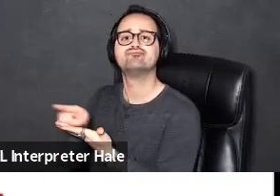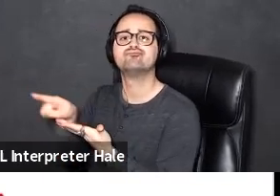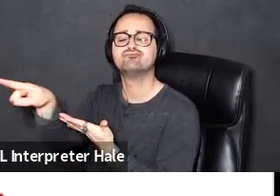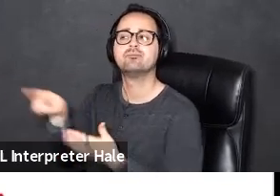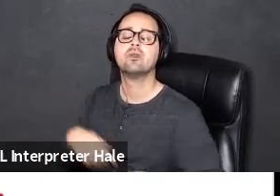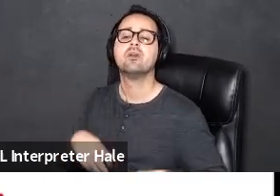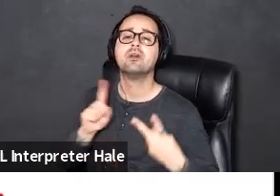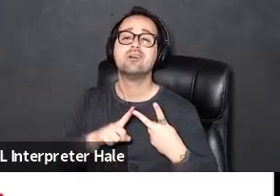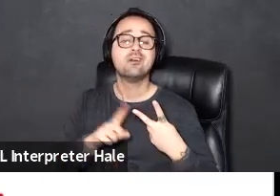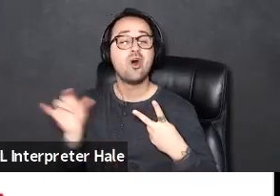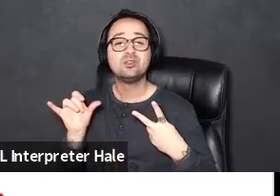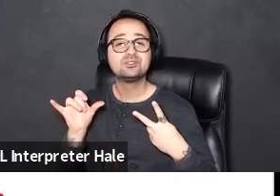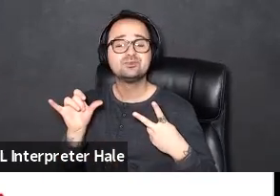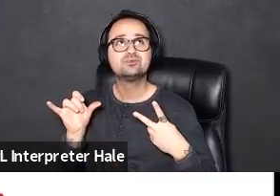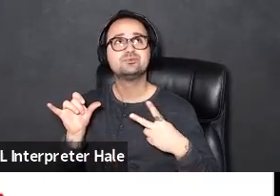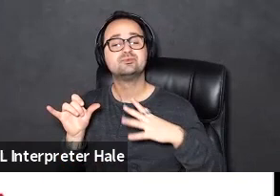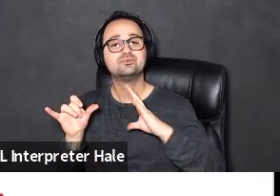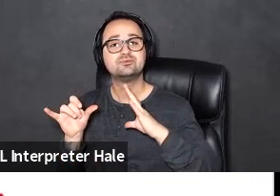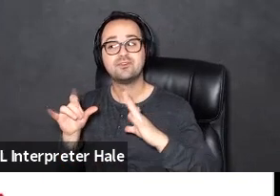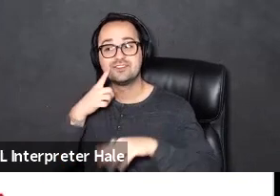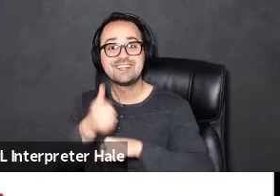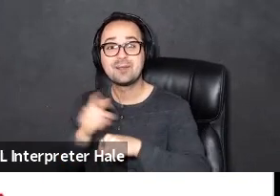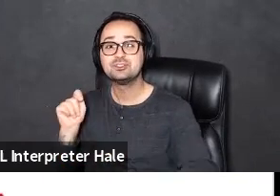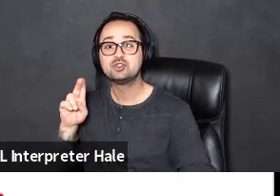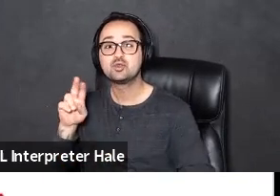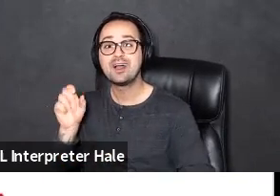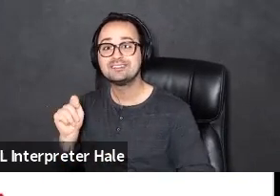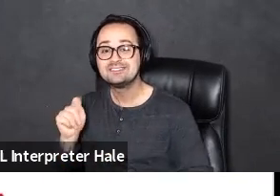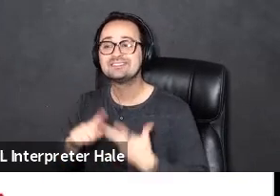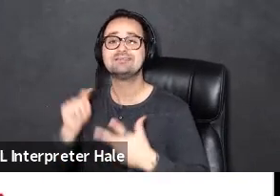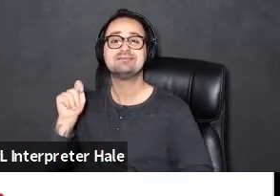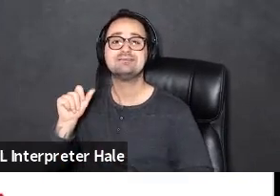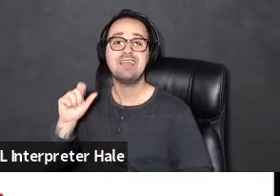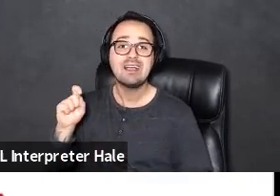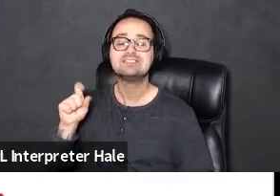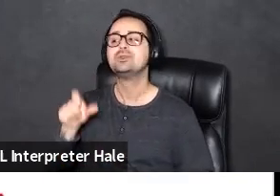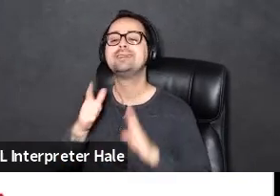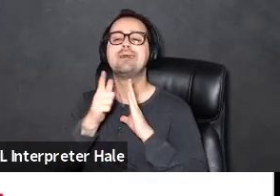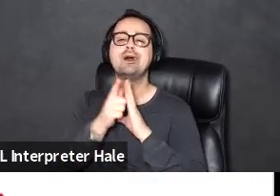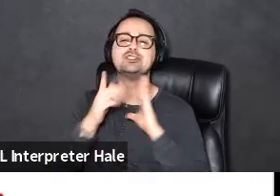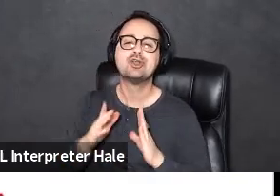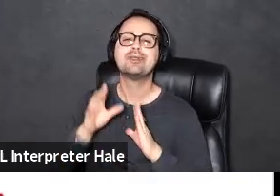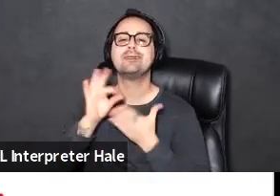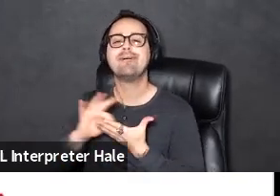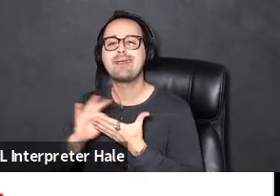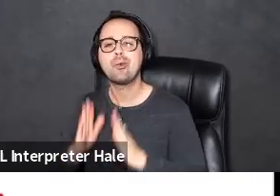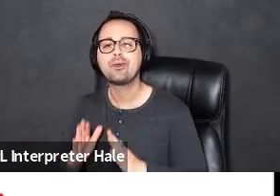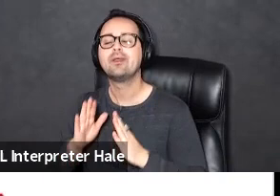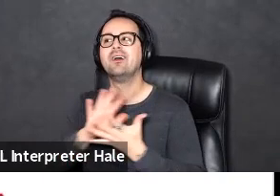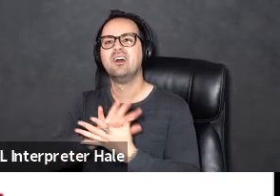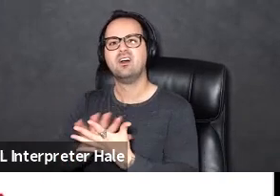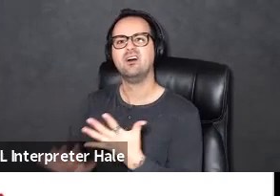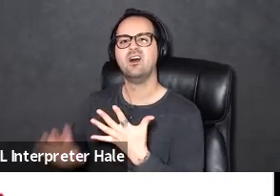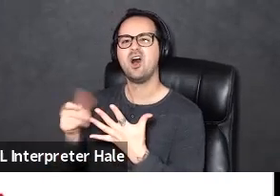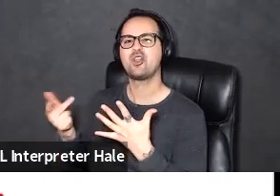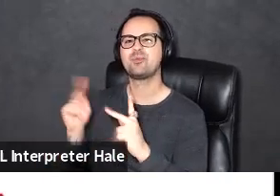road. But to put a trust in place, to handle your taxes, you need the attorney, you need the accountant, you need the other professionals,